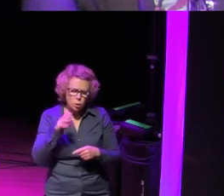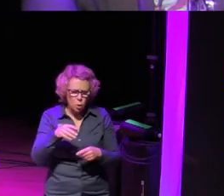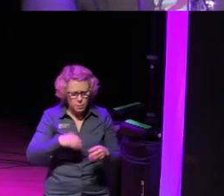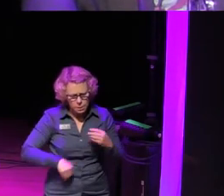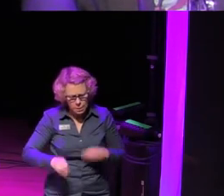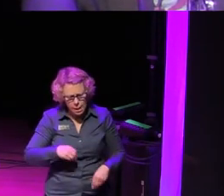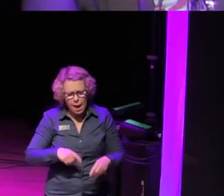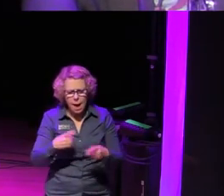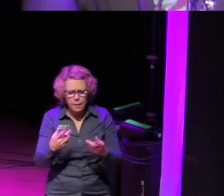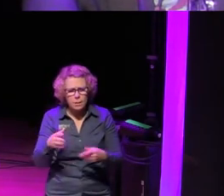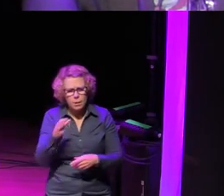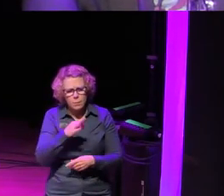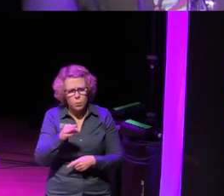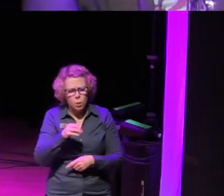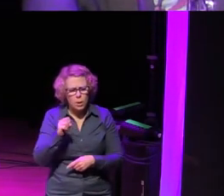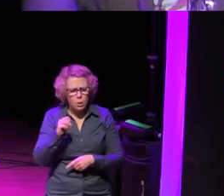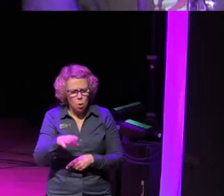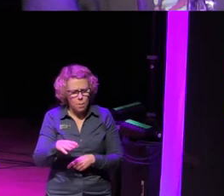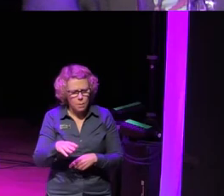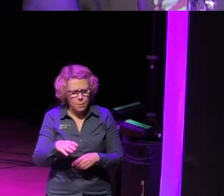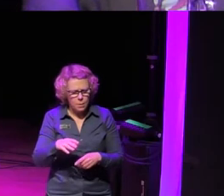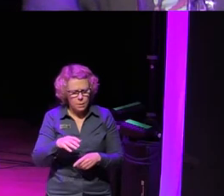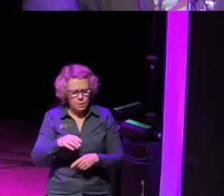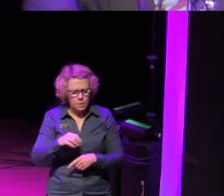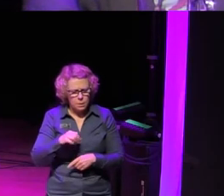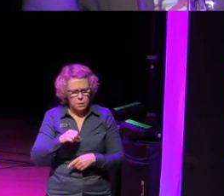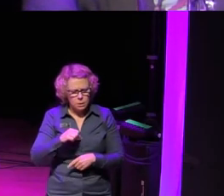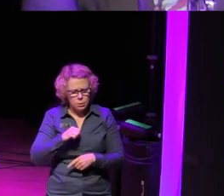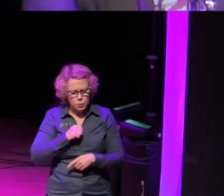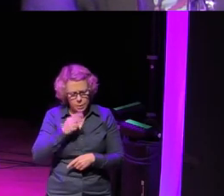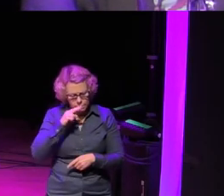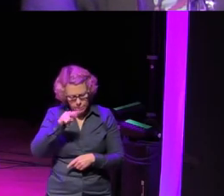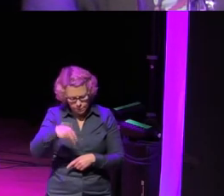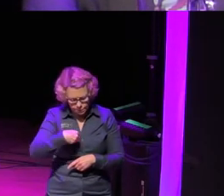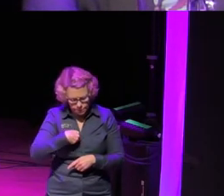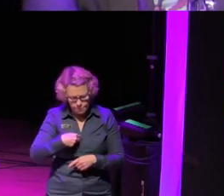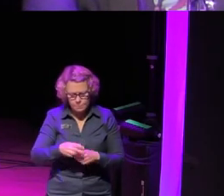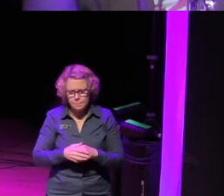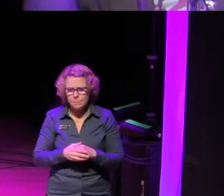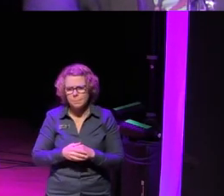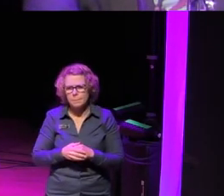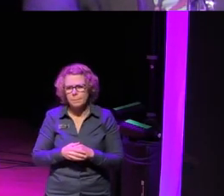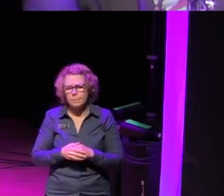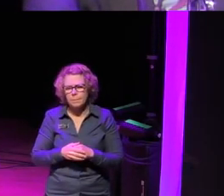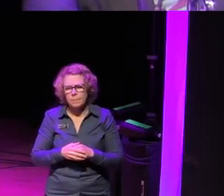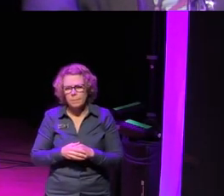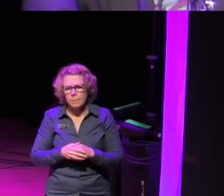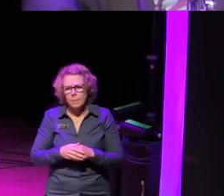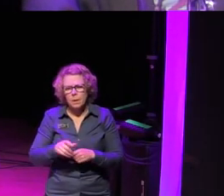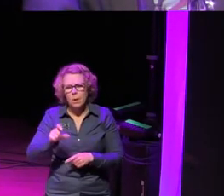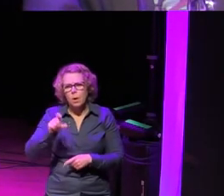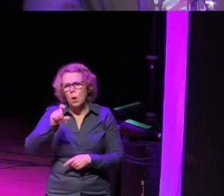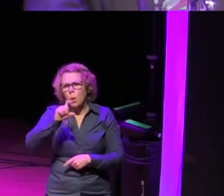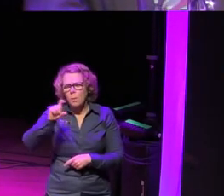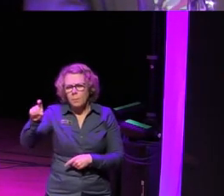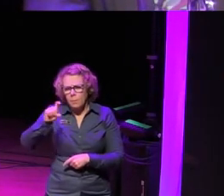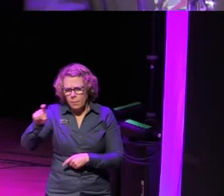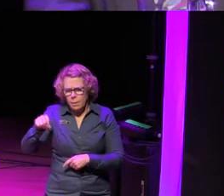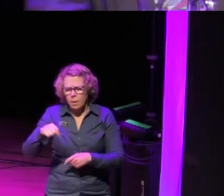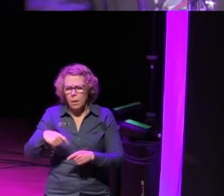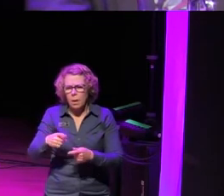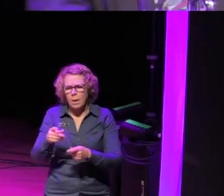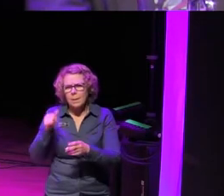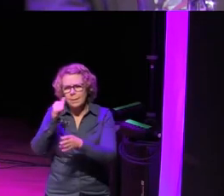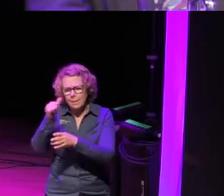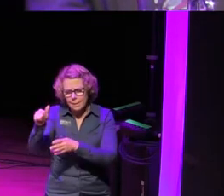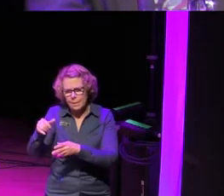question of self-disclosure, where companies have been part of corruption, being the ones